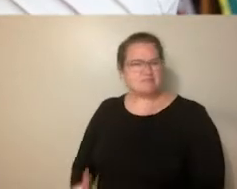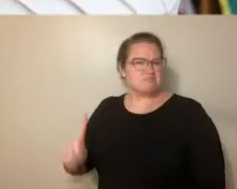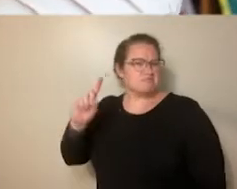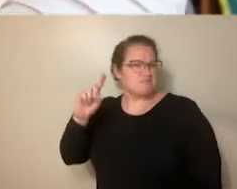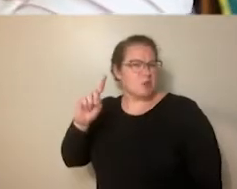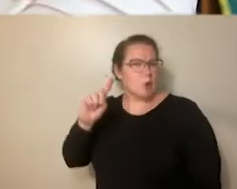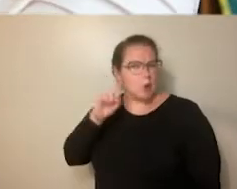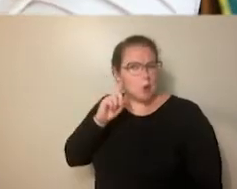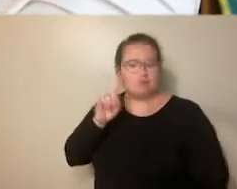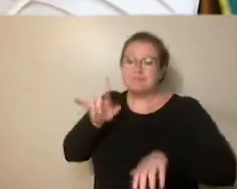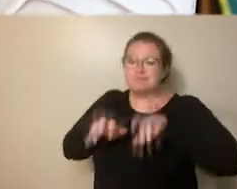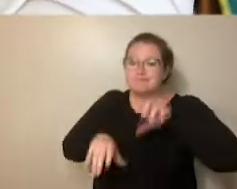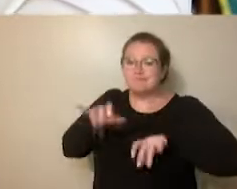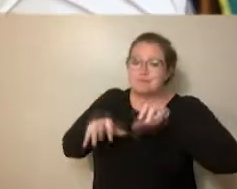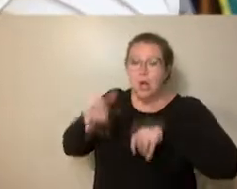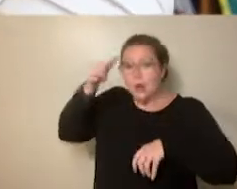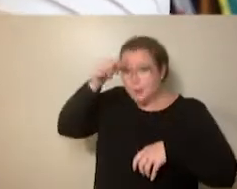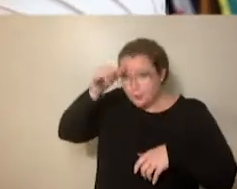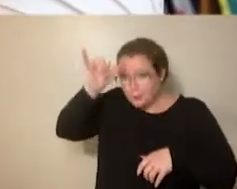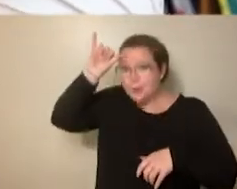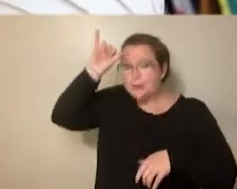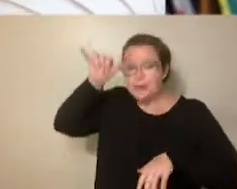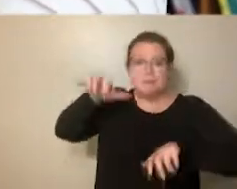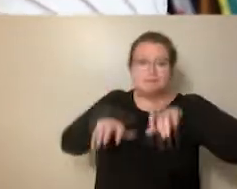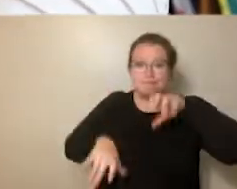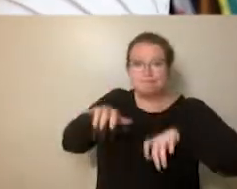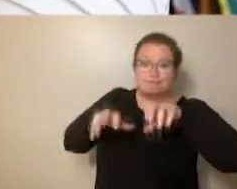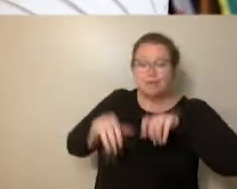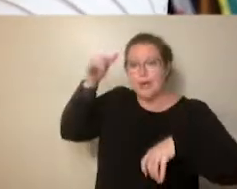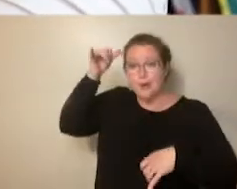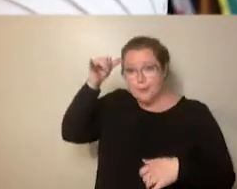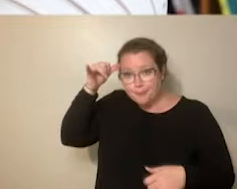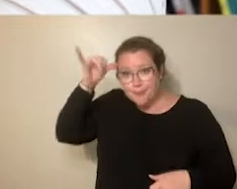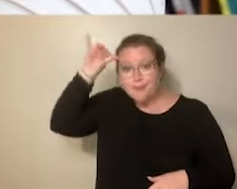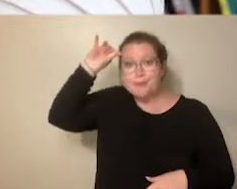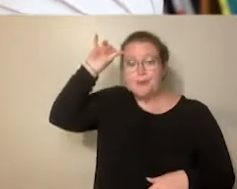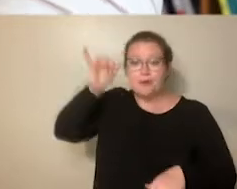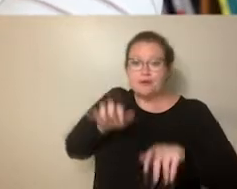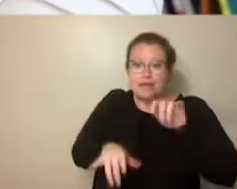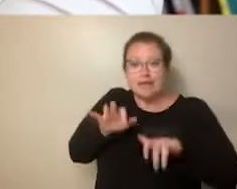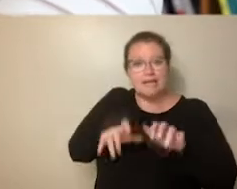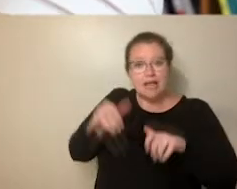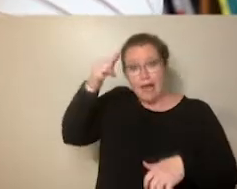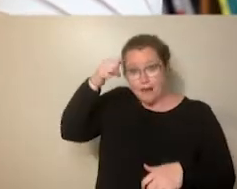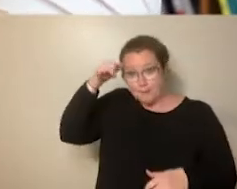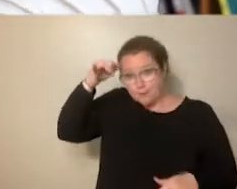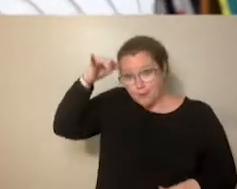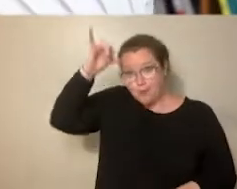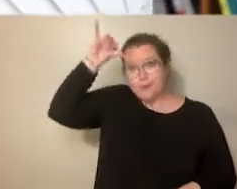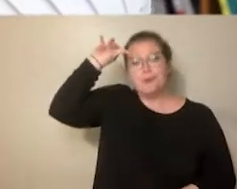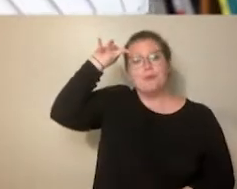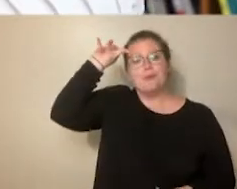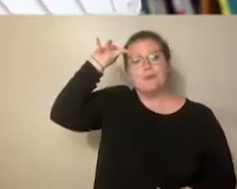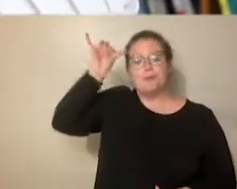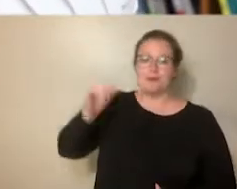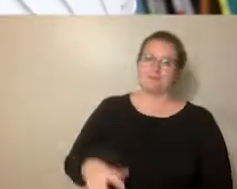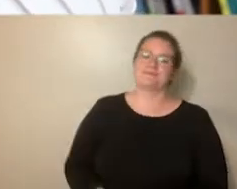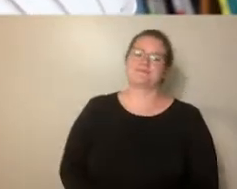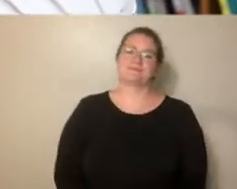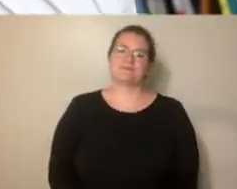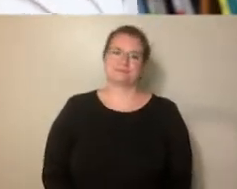them. Click, clack, moo. Click, clack, moo. Clickety, clack, moo.